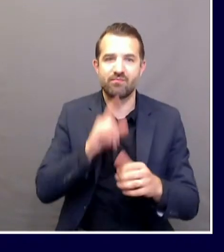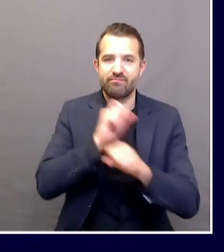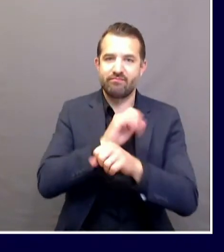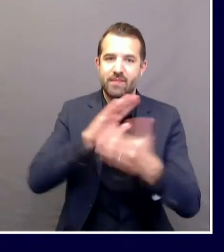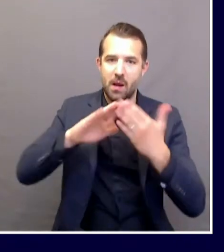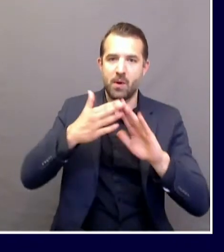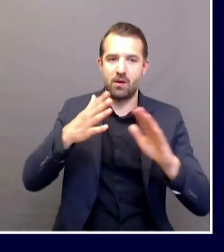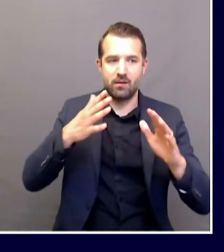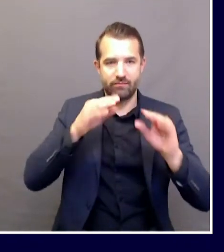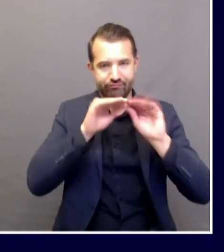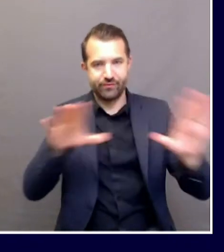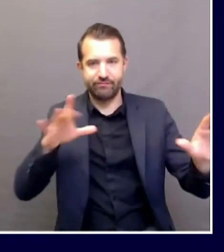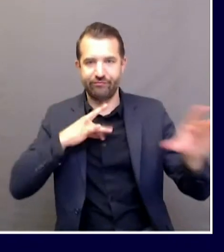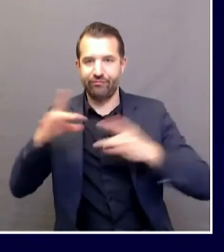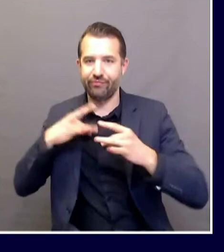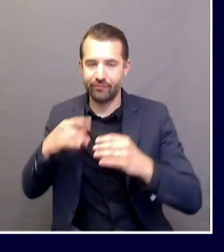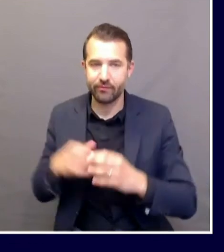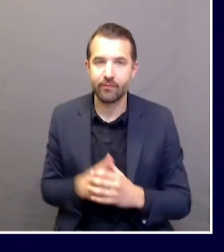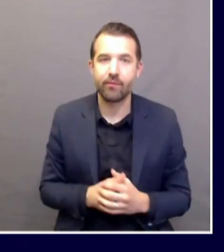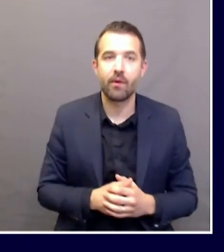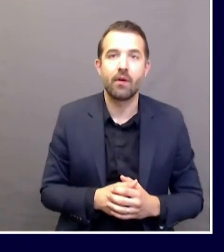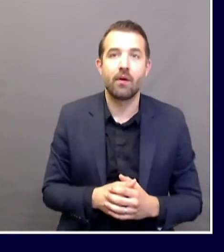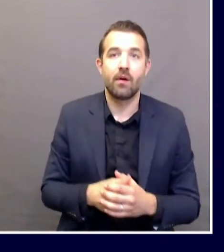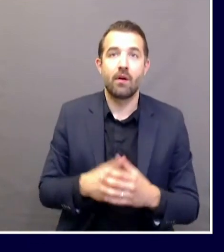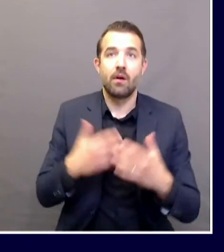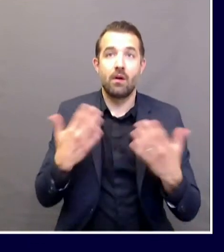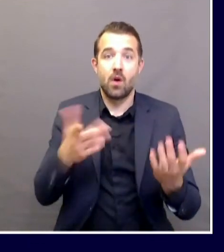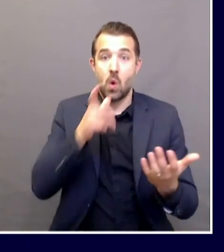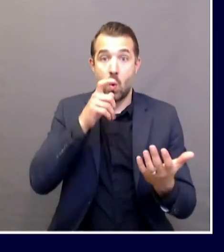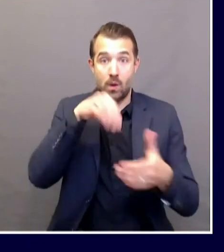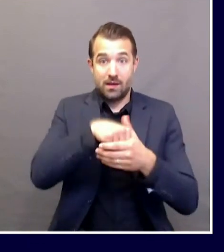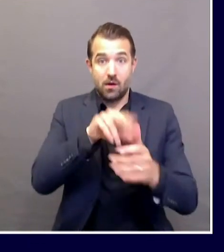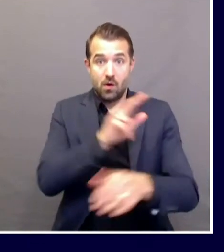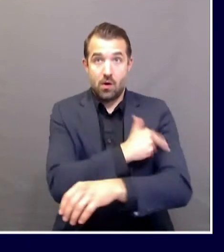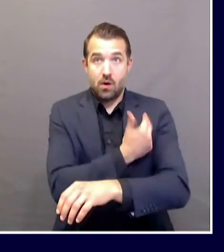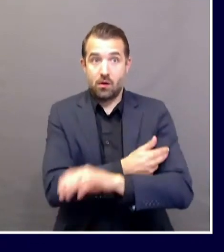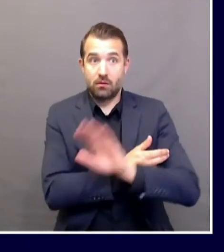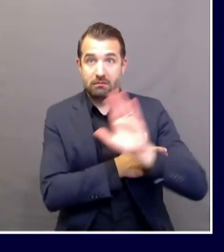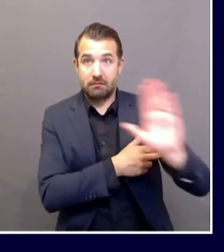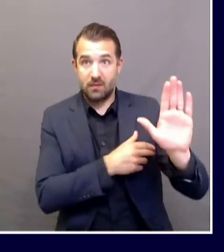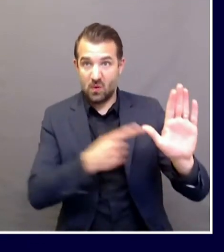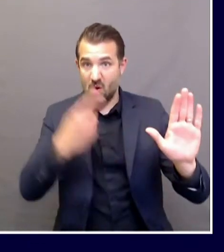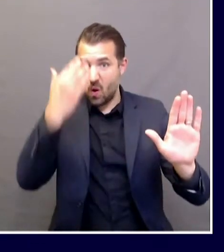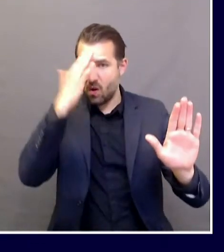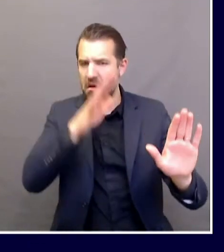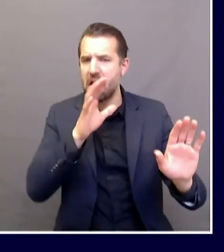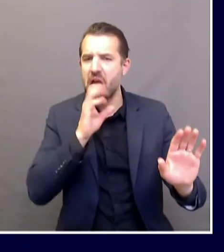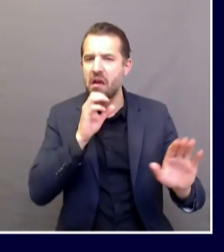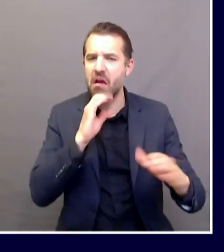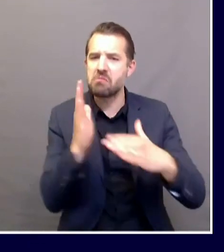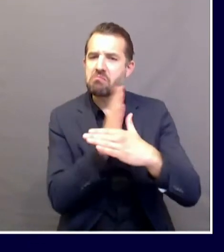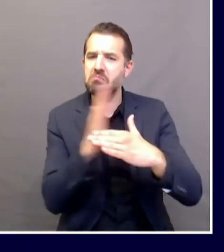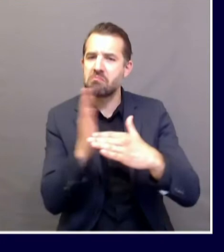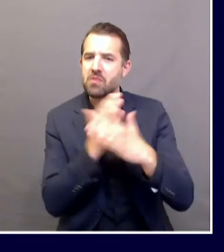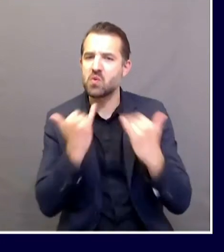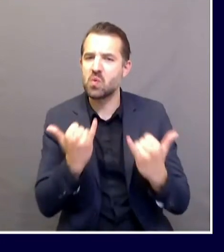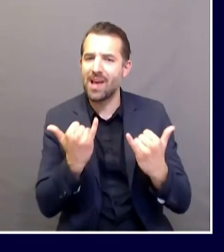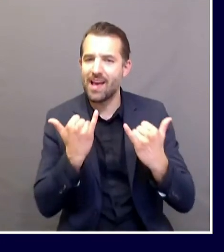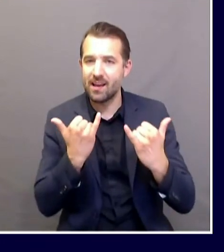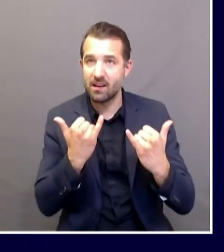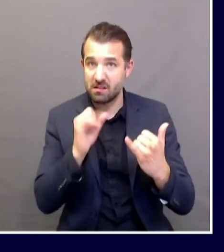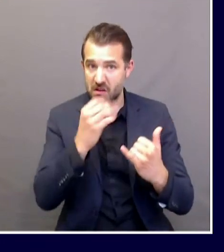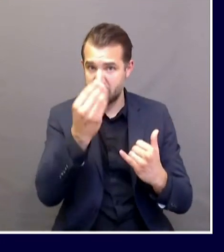age ranges of those who are hospitalized? Can you say anything about like the range of people who are hospitalized currently at their ages?